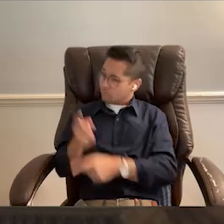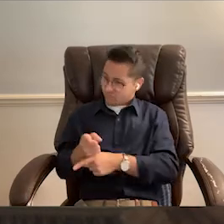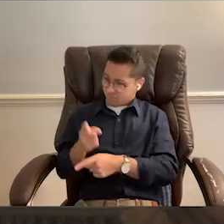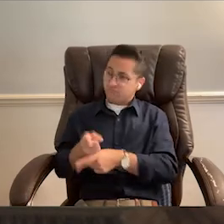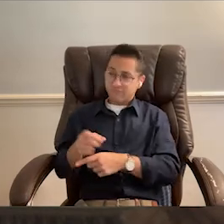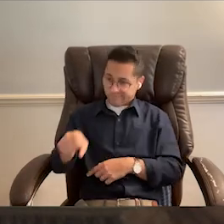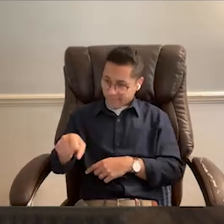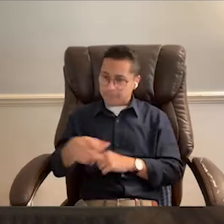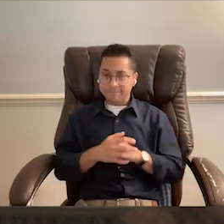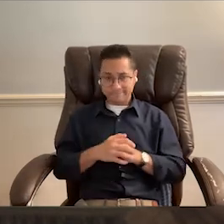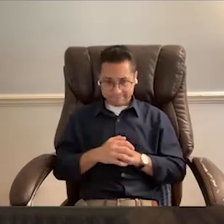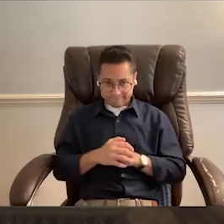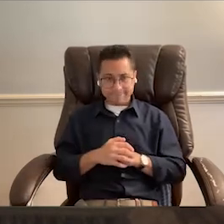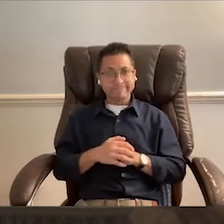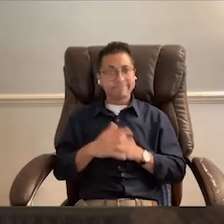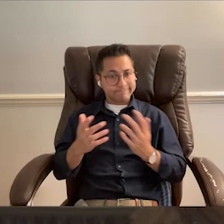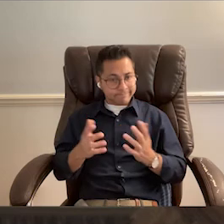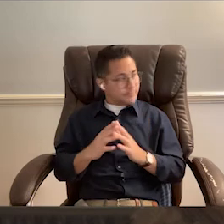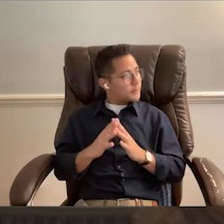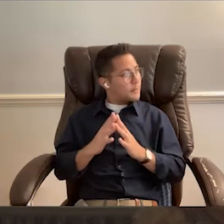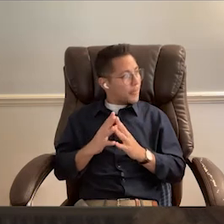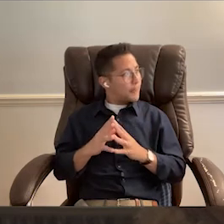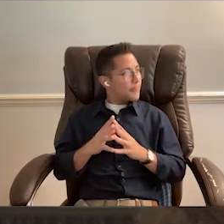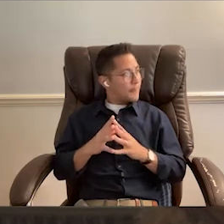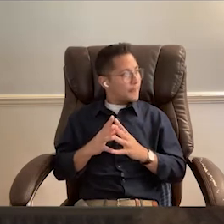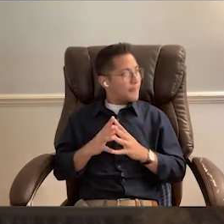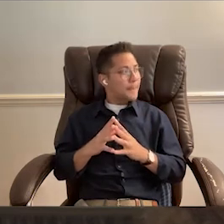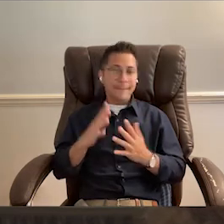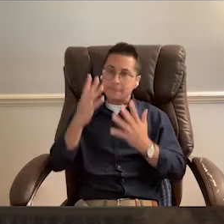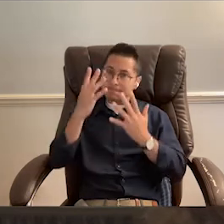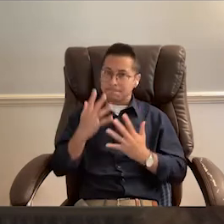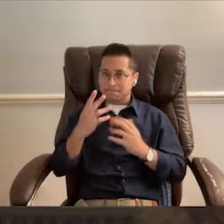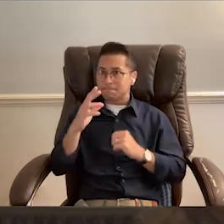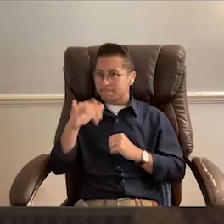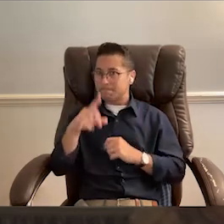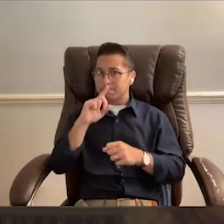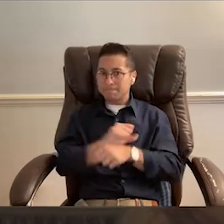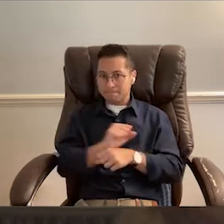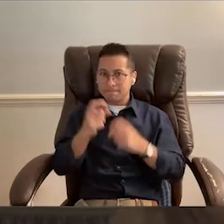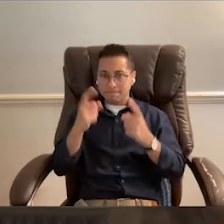their minds work. Right. It stays in them, in the mind. Right. Yeah. Yeah.